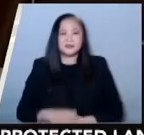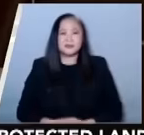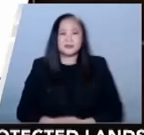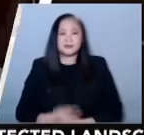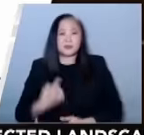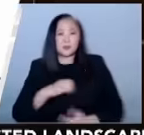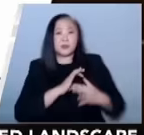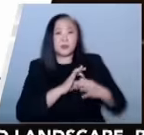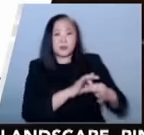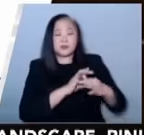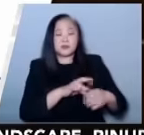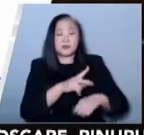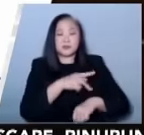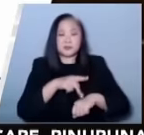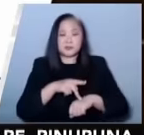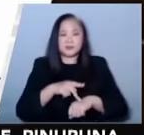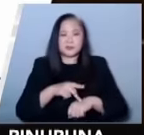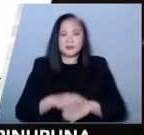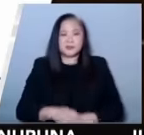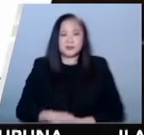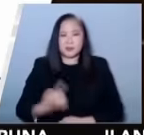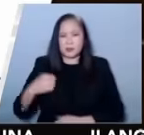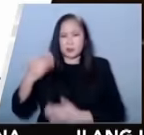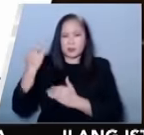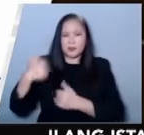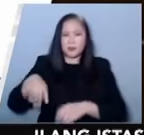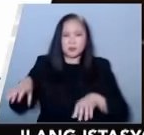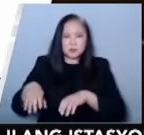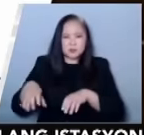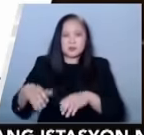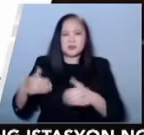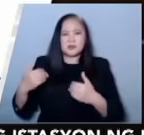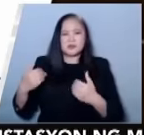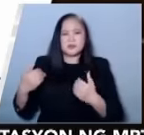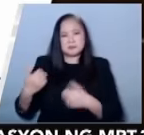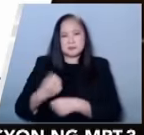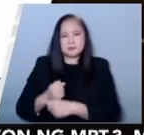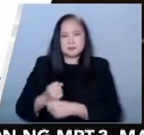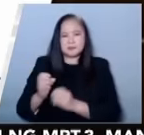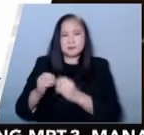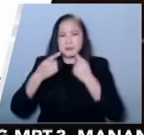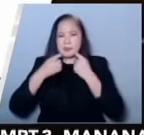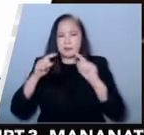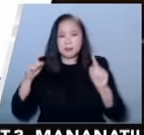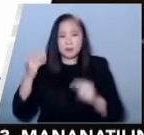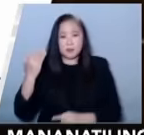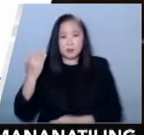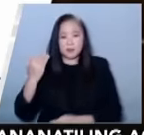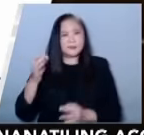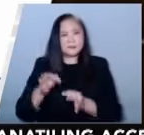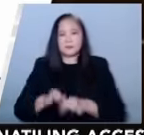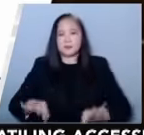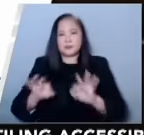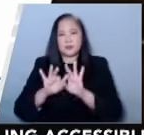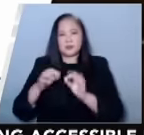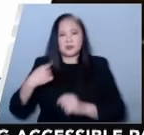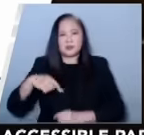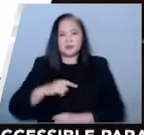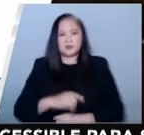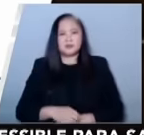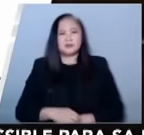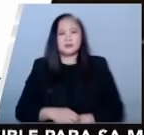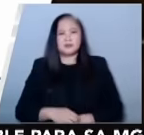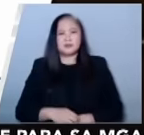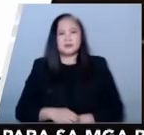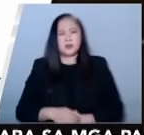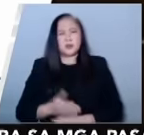hyperdrive. I hope that all these efforts you're making have met with some success, because it is of great